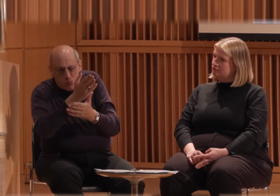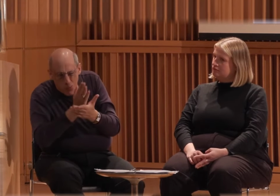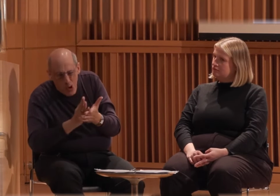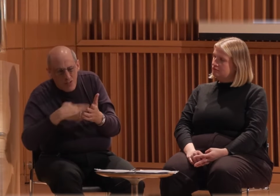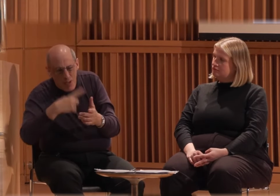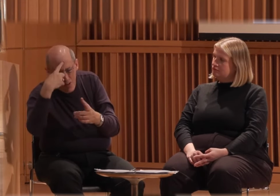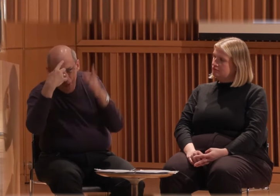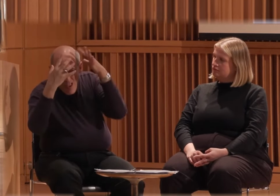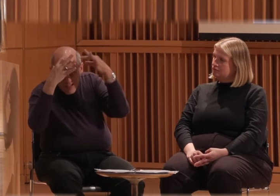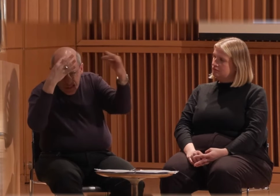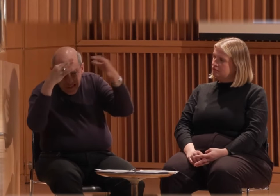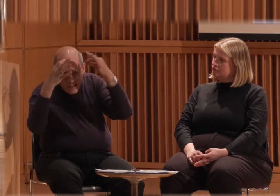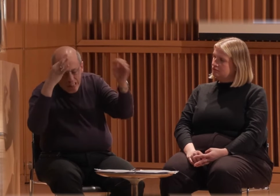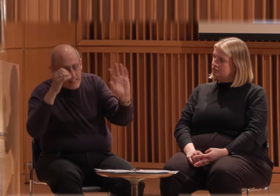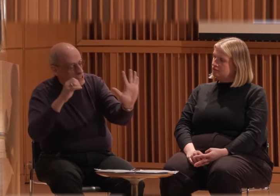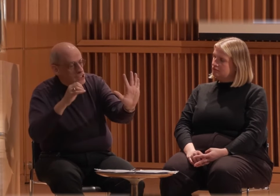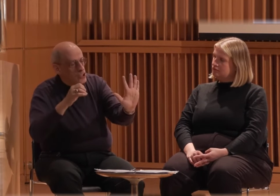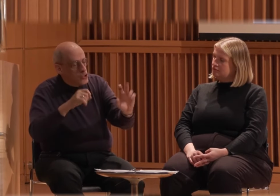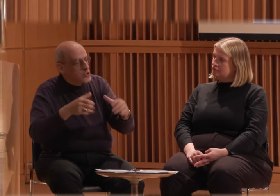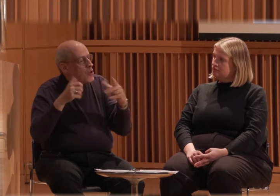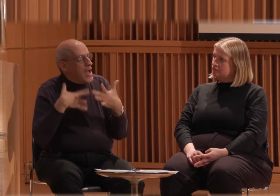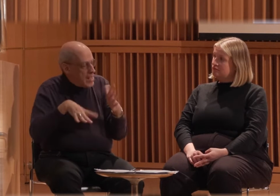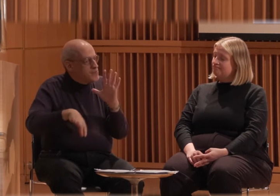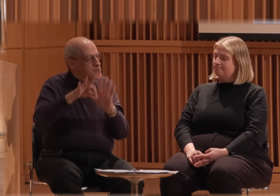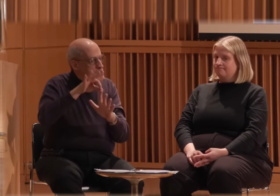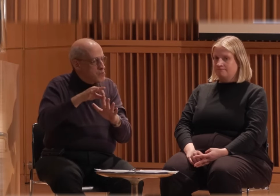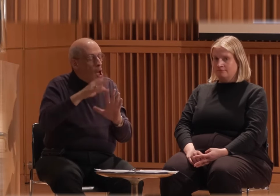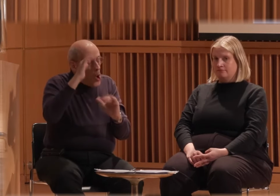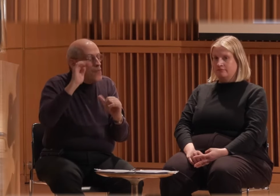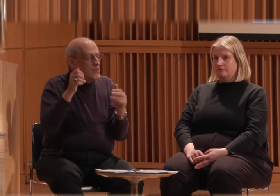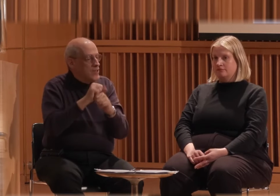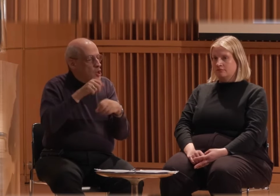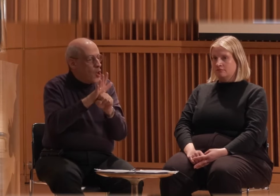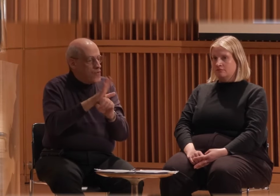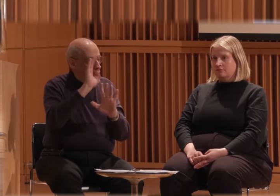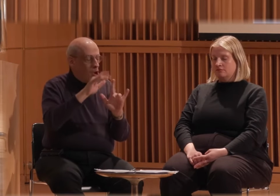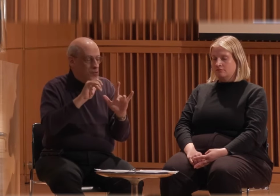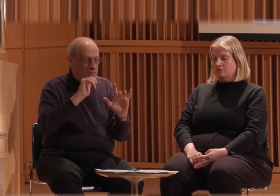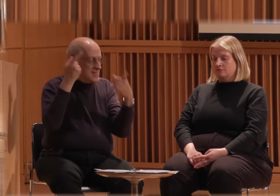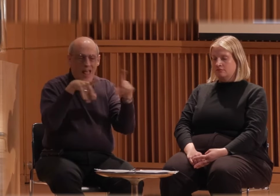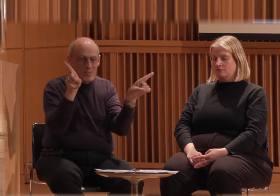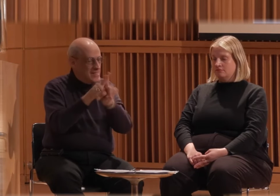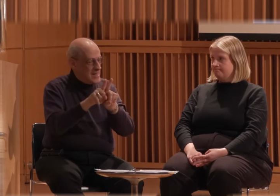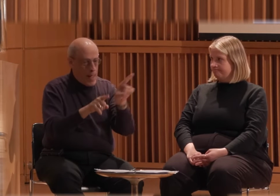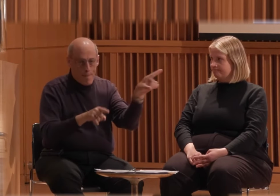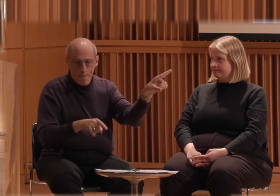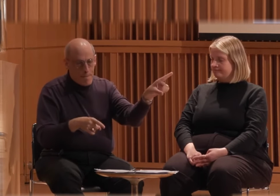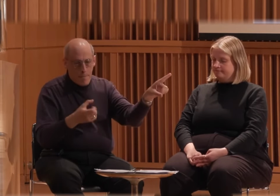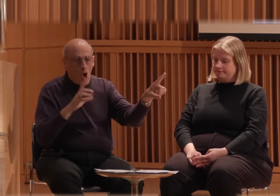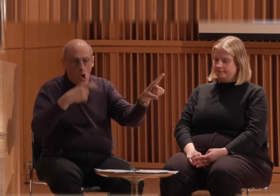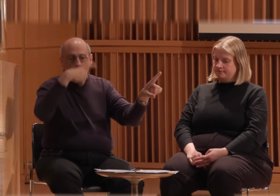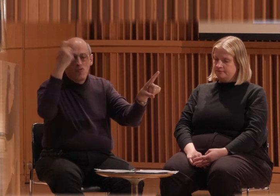my brain. So I hope with COVID that doesn't happen. And I hope that not